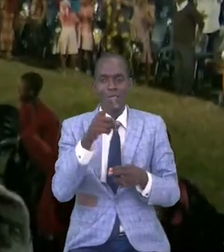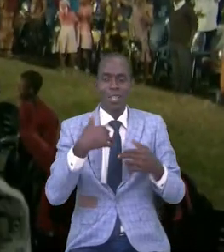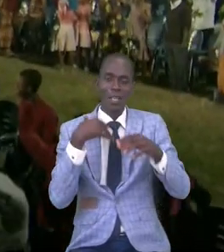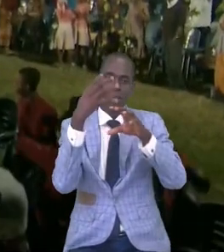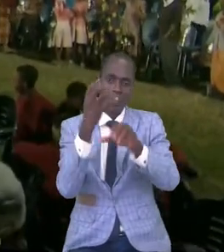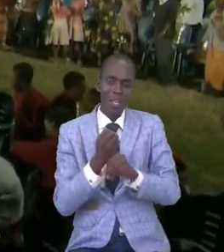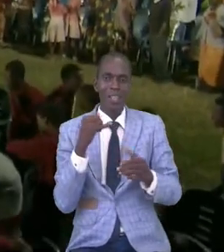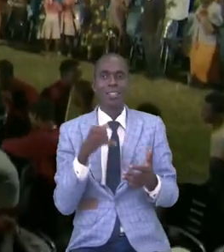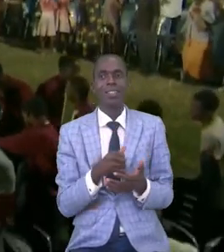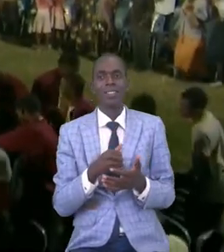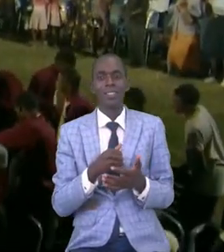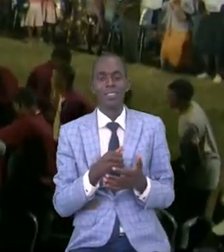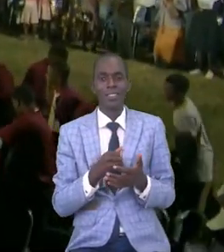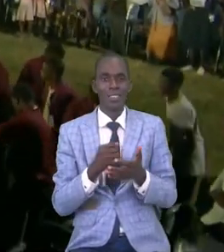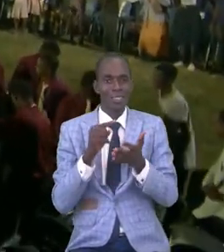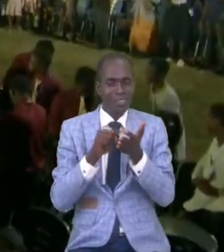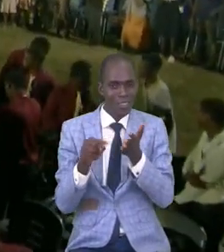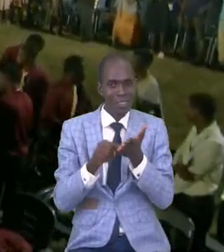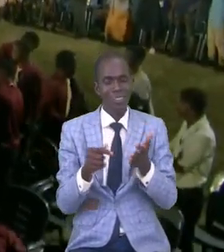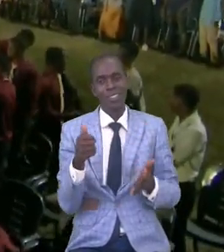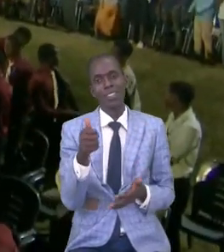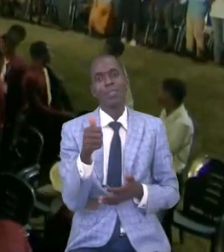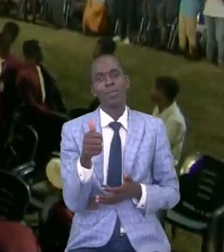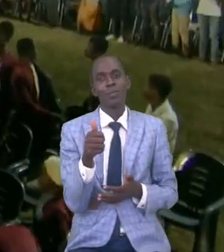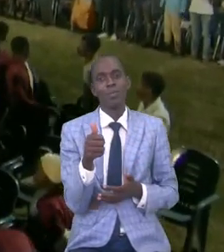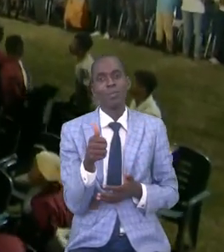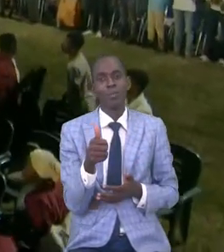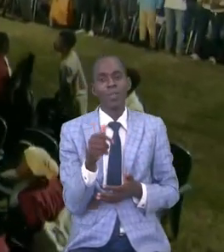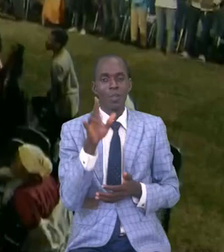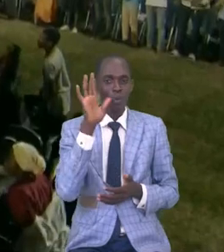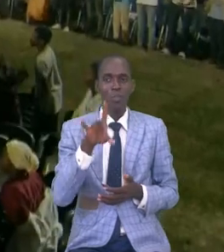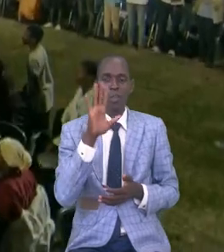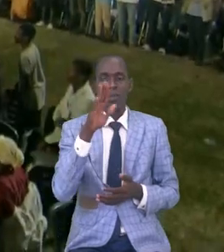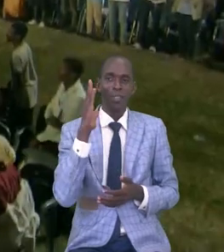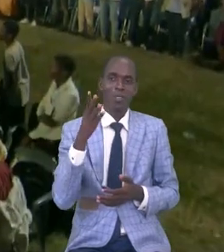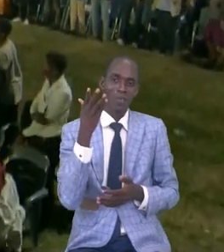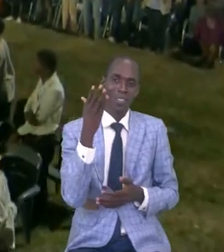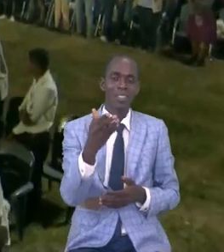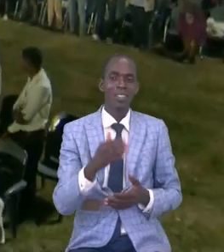it. Check up yourself. You'll find the testimony there.